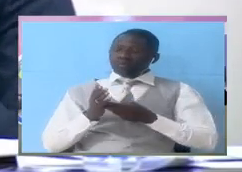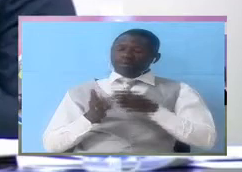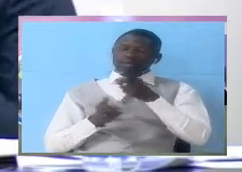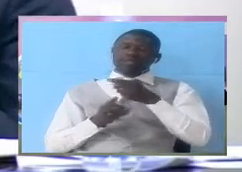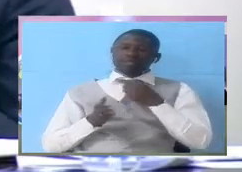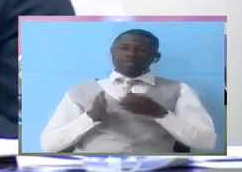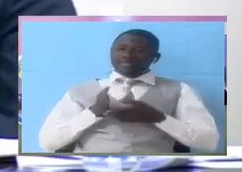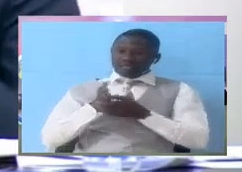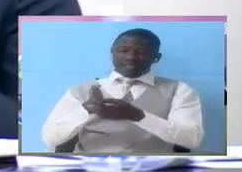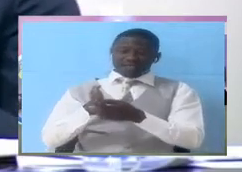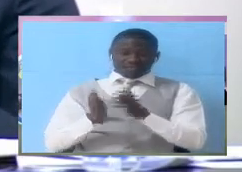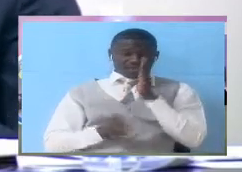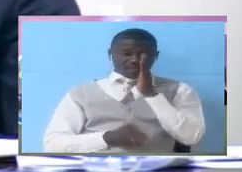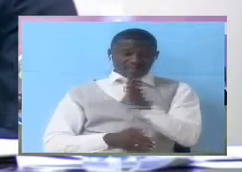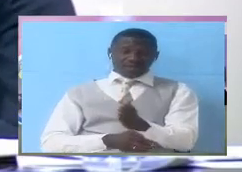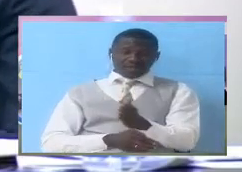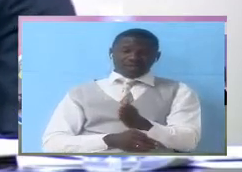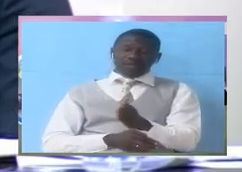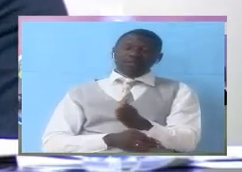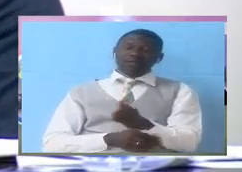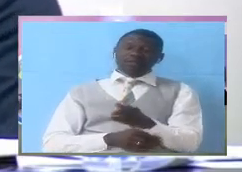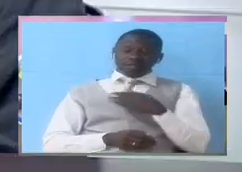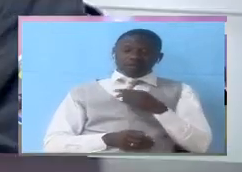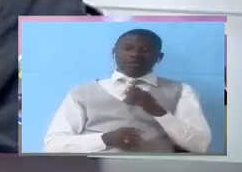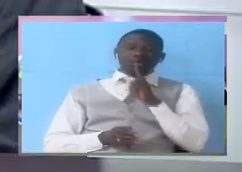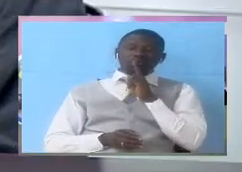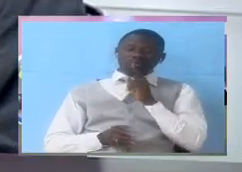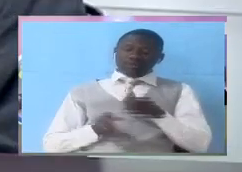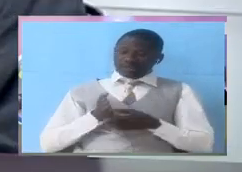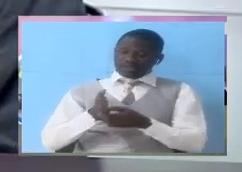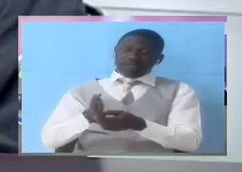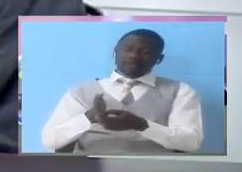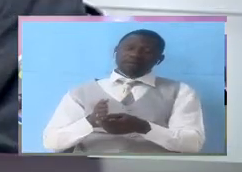fact, in practice, who was the leader of that panel?